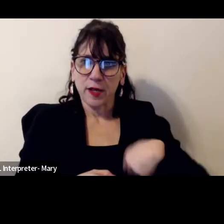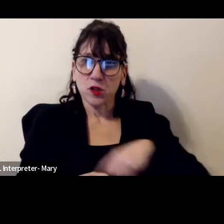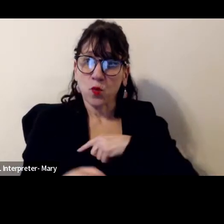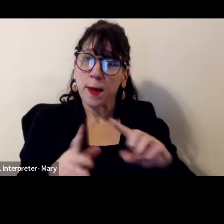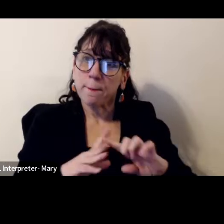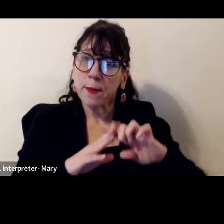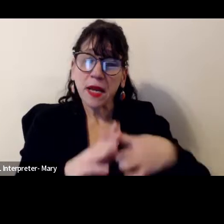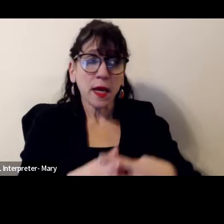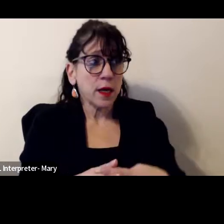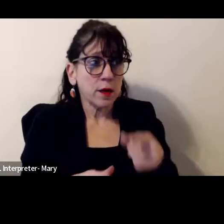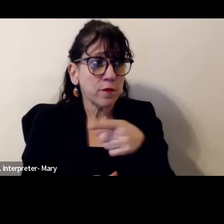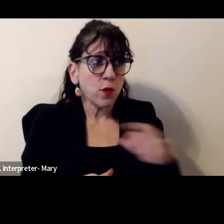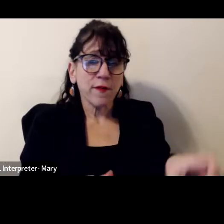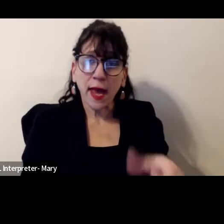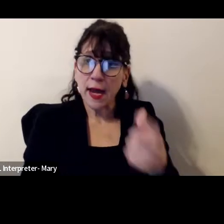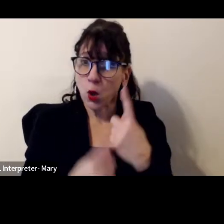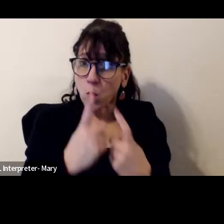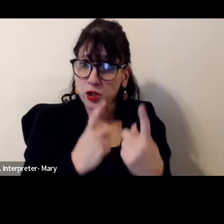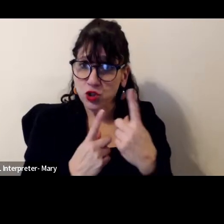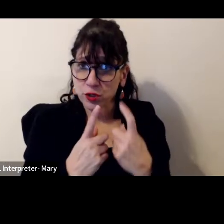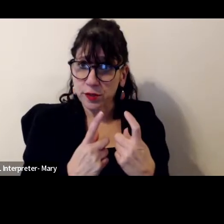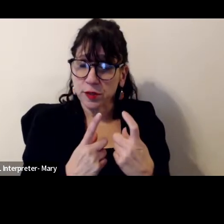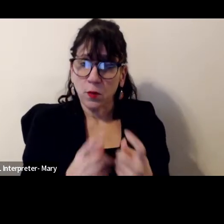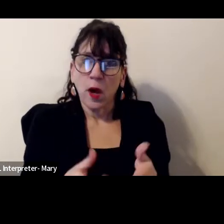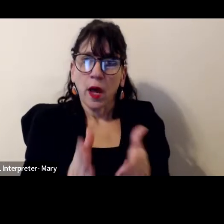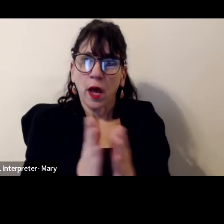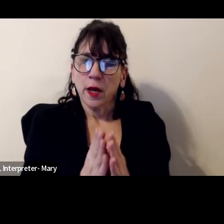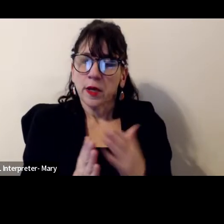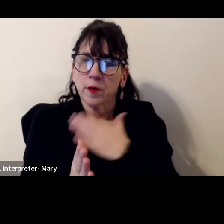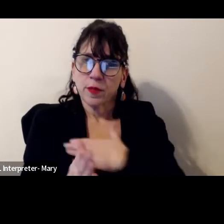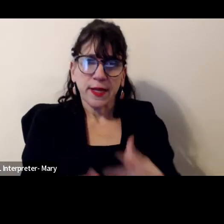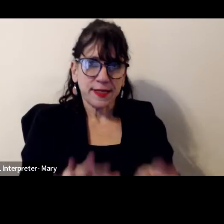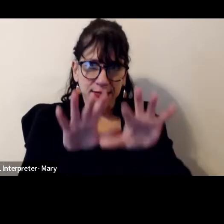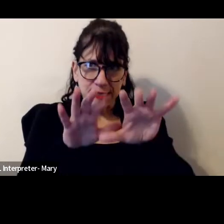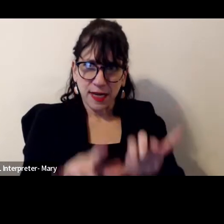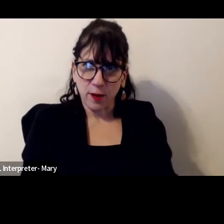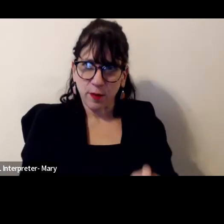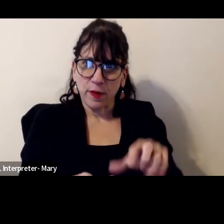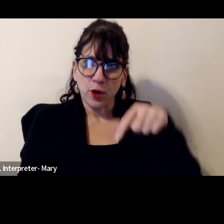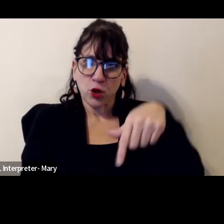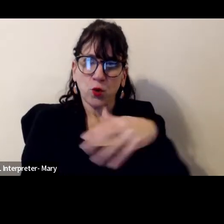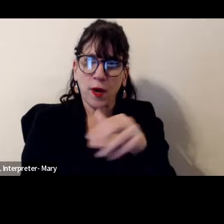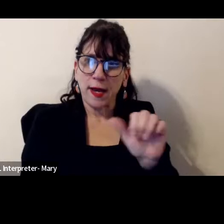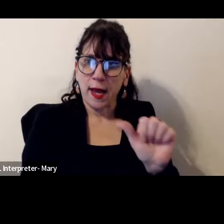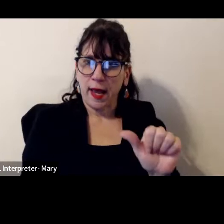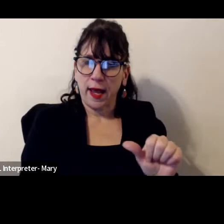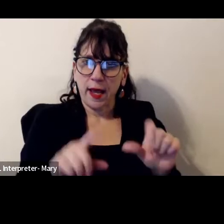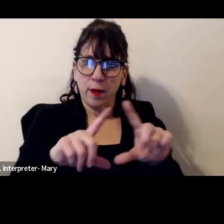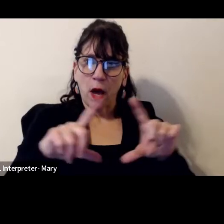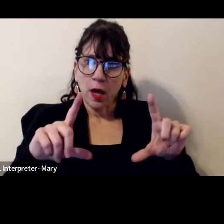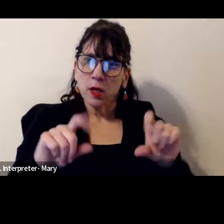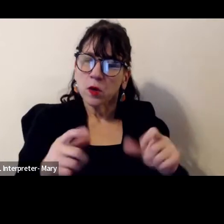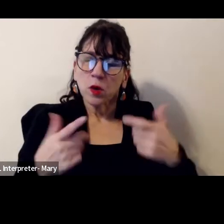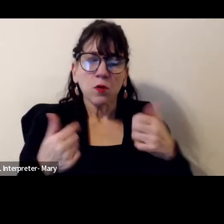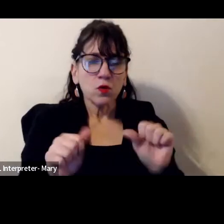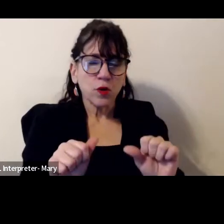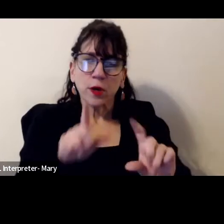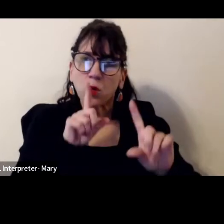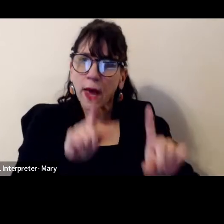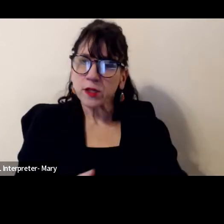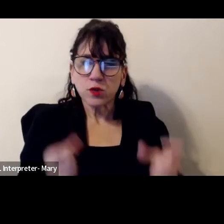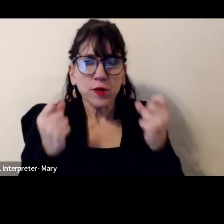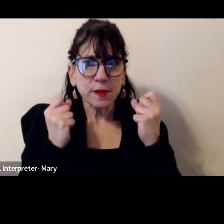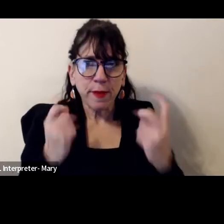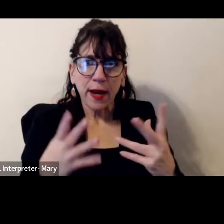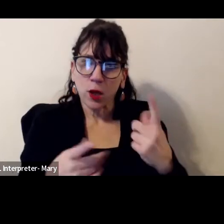begin, if you have any questions, we ask that you please place them in the Q&A box. We will try to answer as many questions as